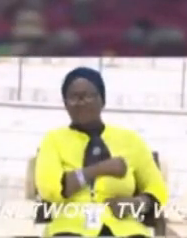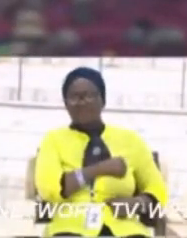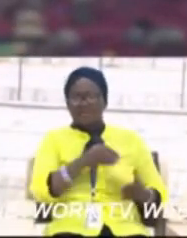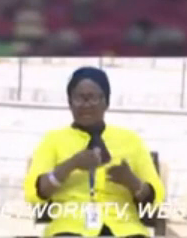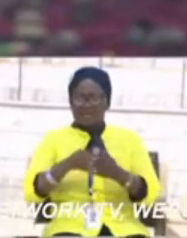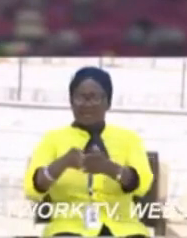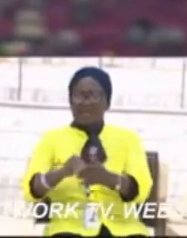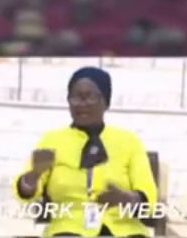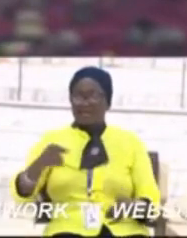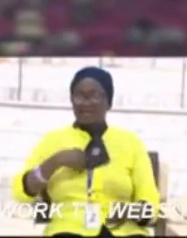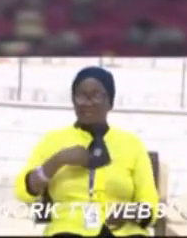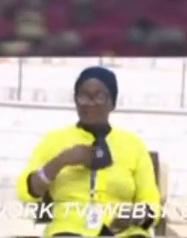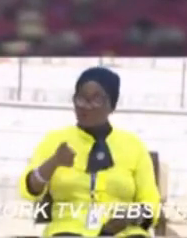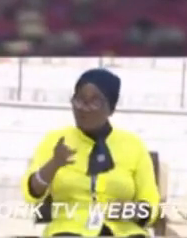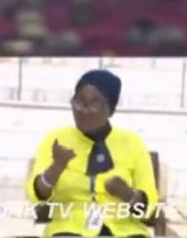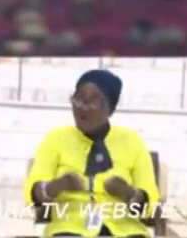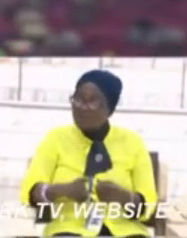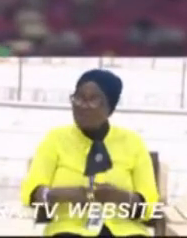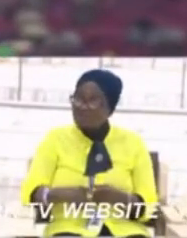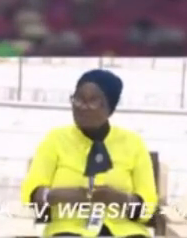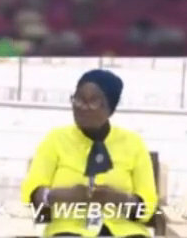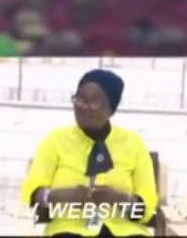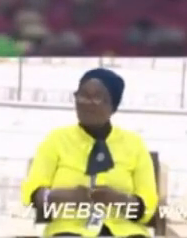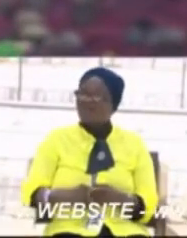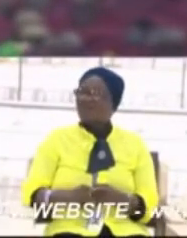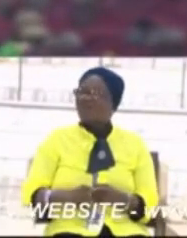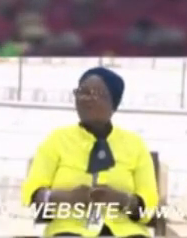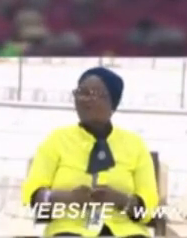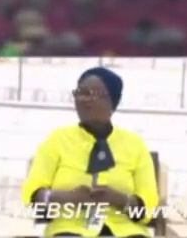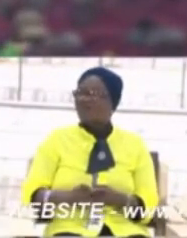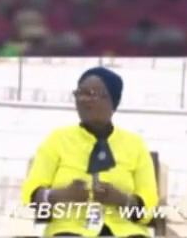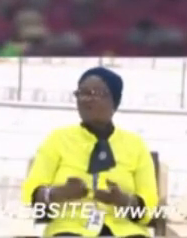You want to trust bodyguards? They are human beings too.